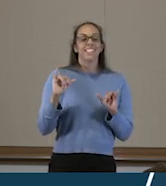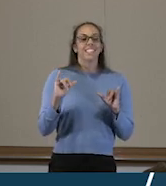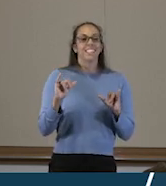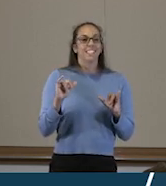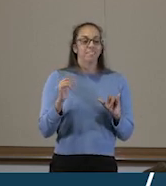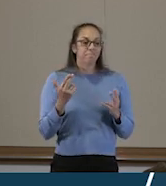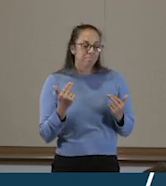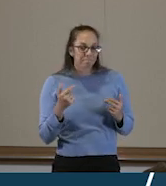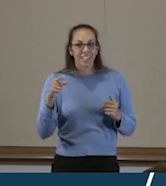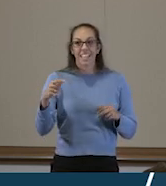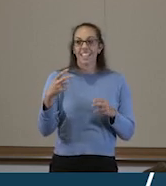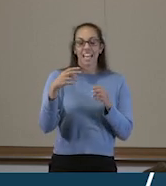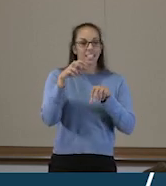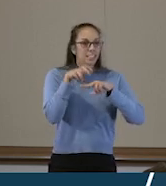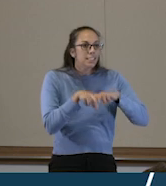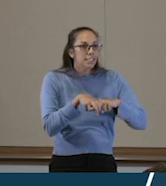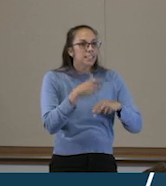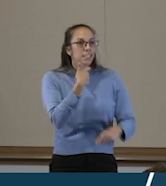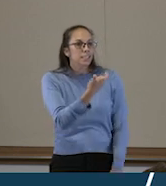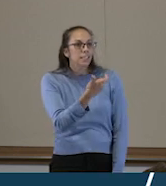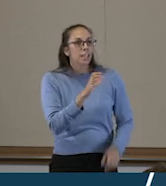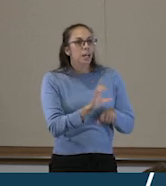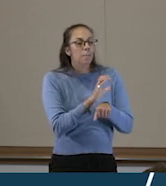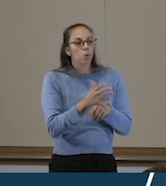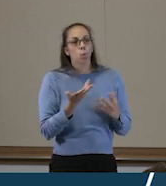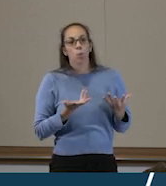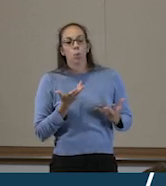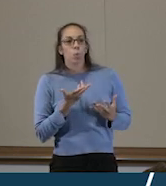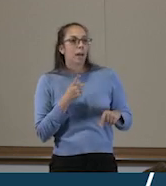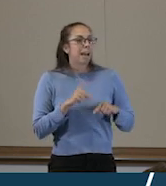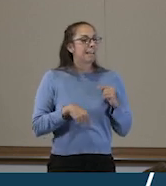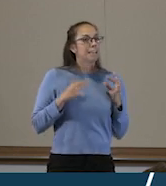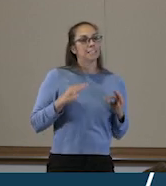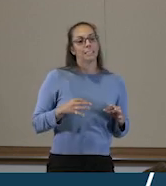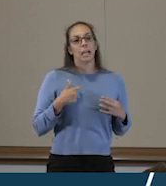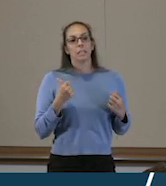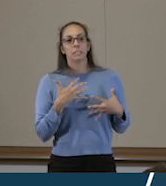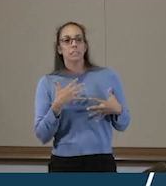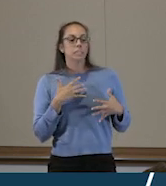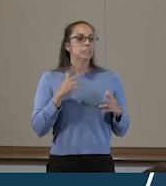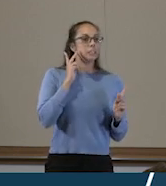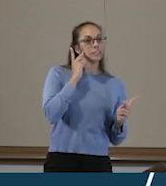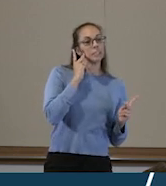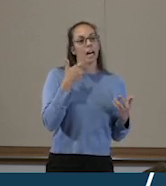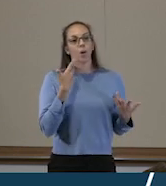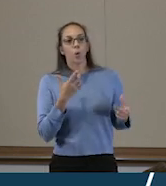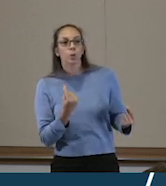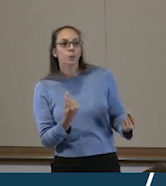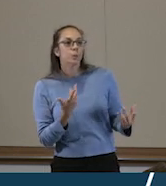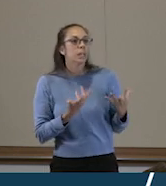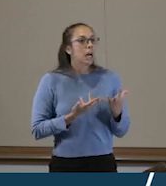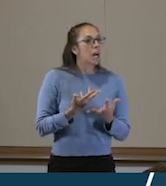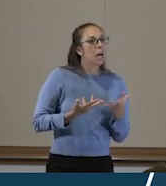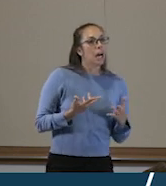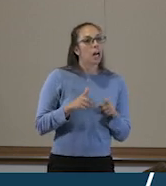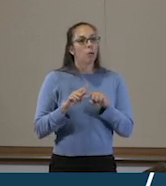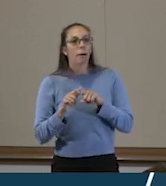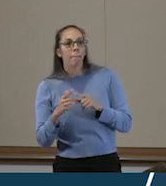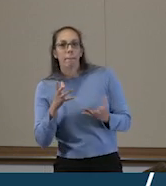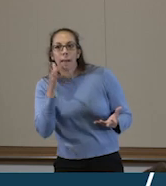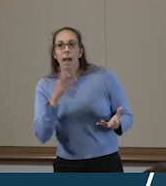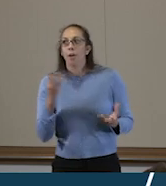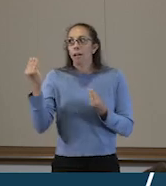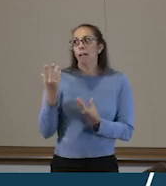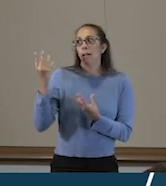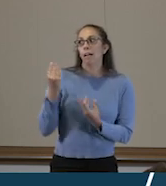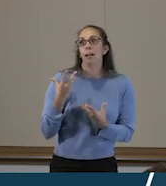sit in front of the computer screen and they say to me, Morgan, I can't make a decision. I can't do it. And I don't know what to do. And I'm always relying on my parent. I don't know what to